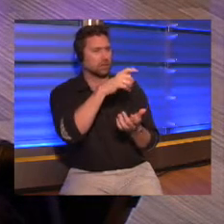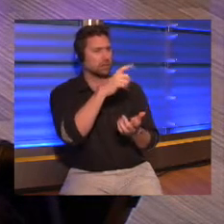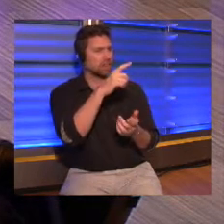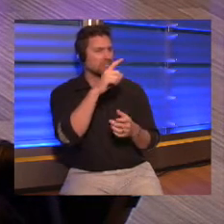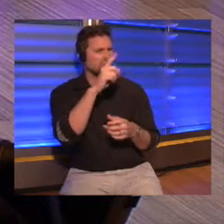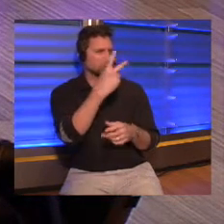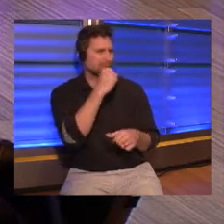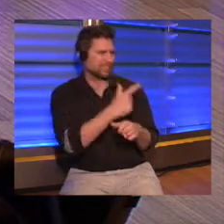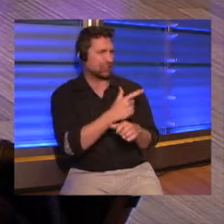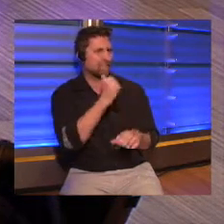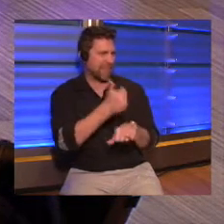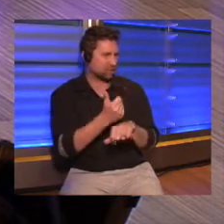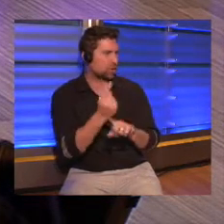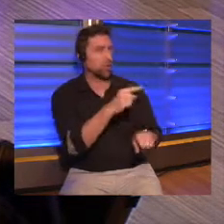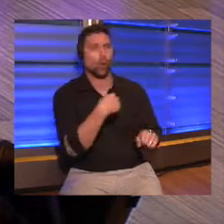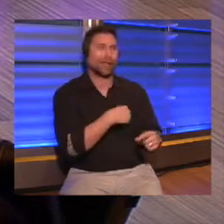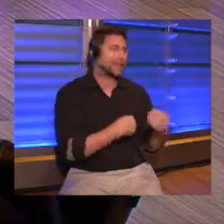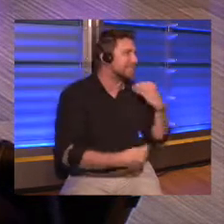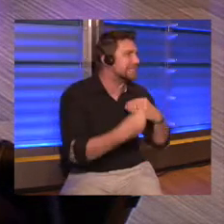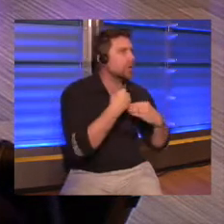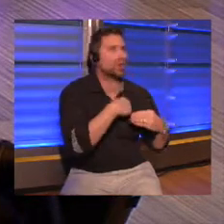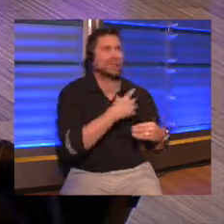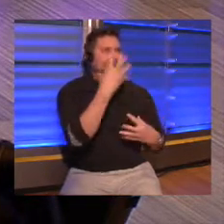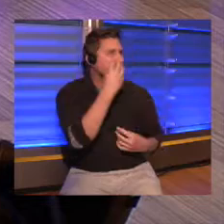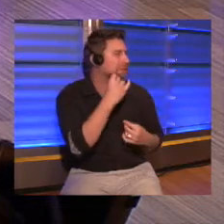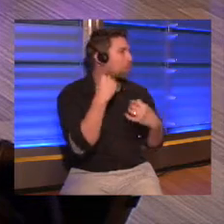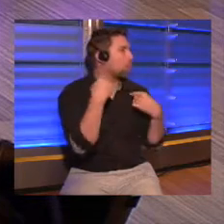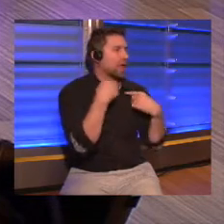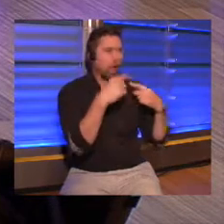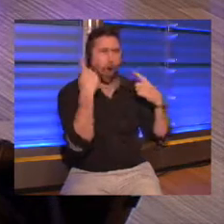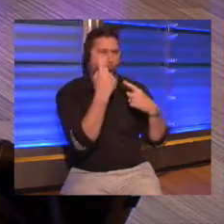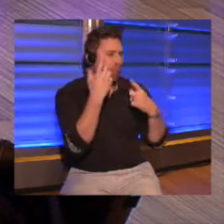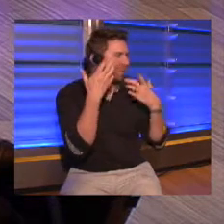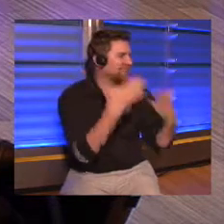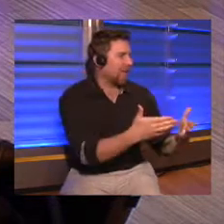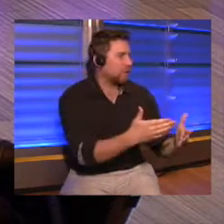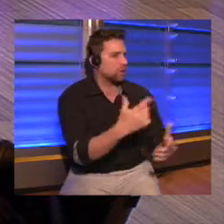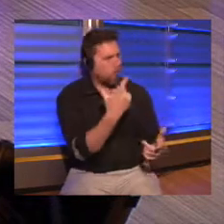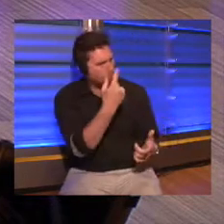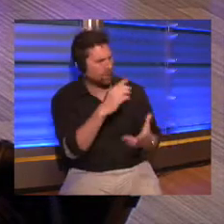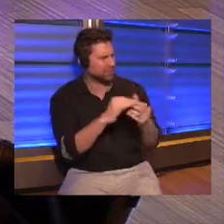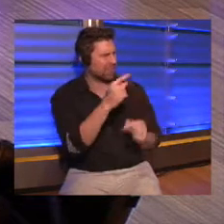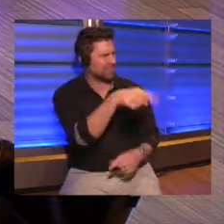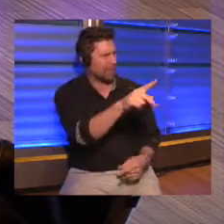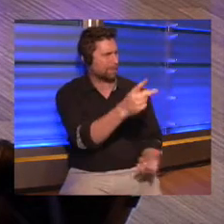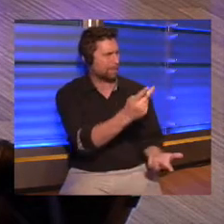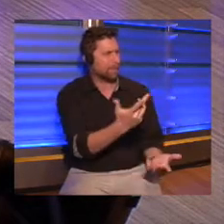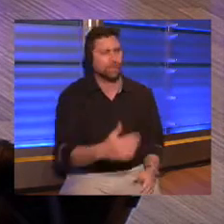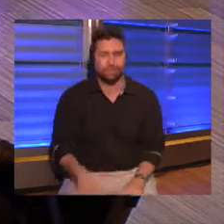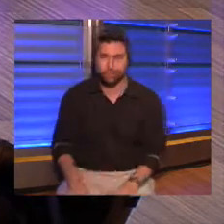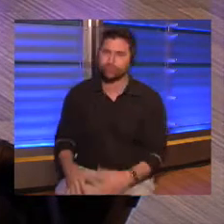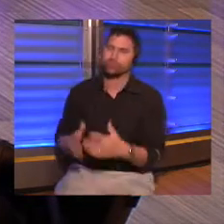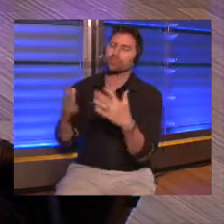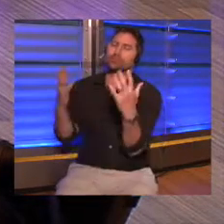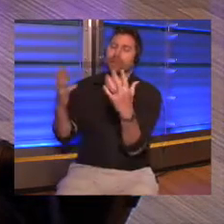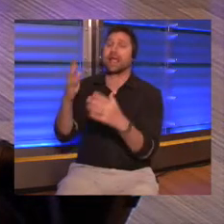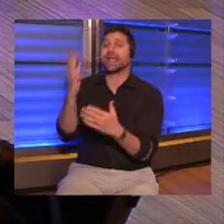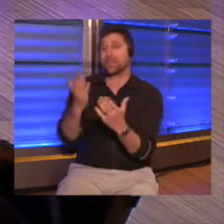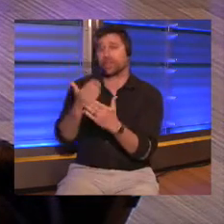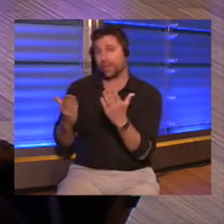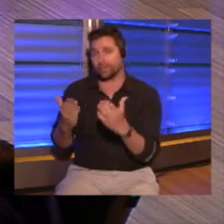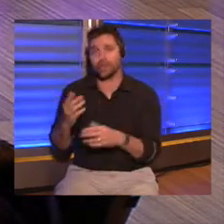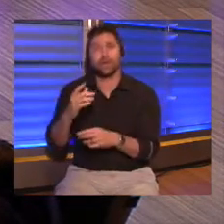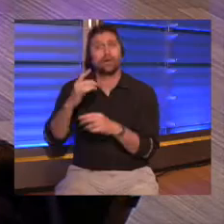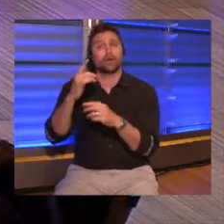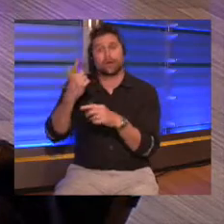like, we eat, sleep, we dream, we are always there. What do you say to them? Well, here's the thing, is that, you know,